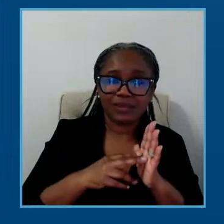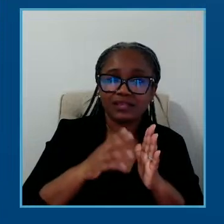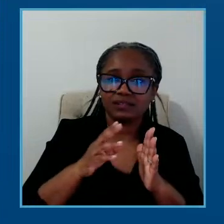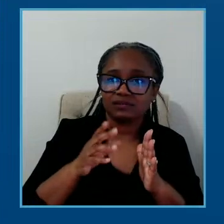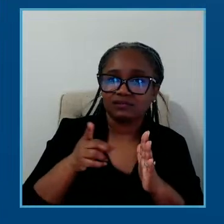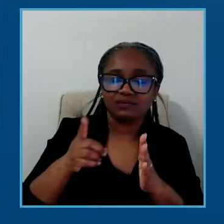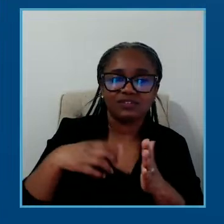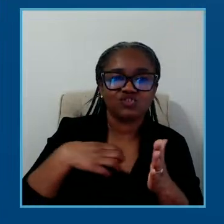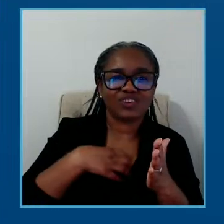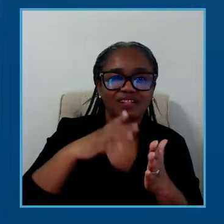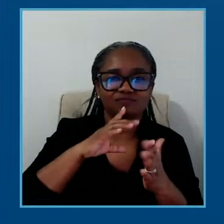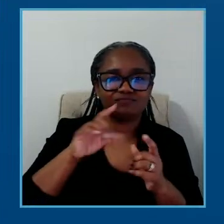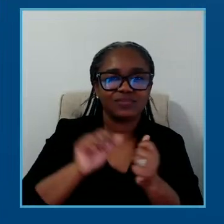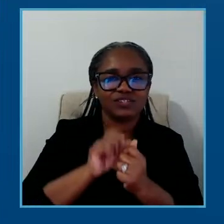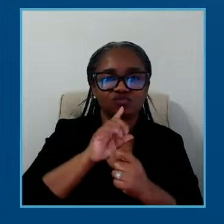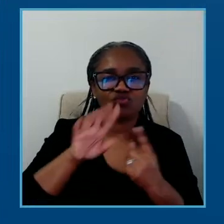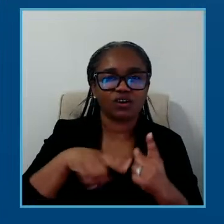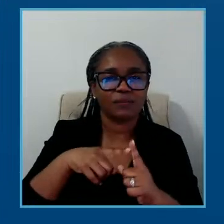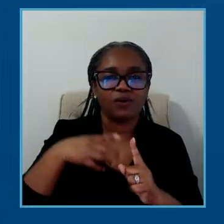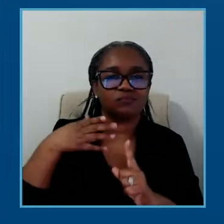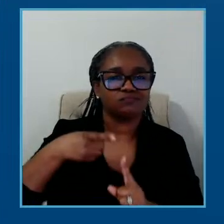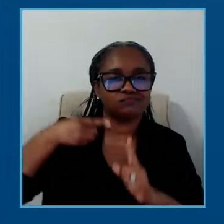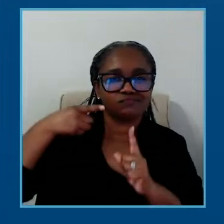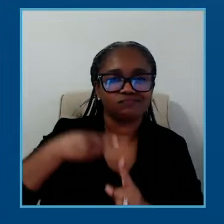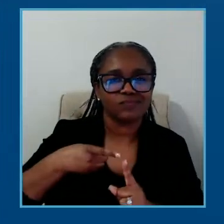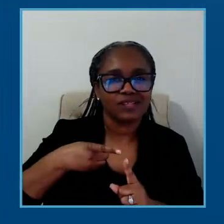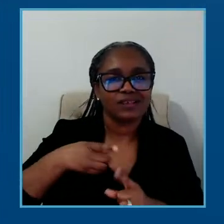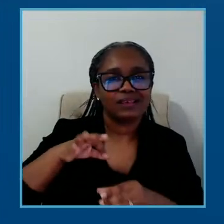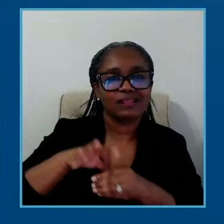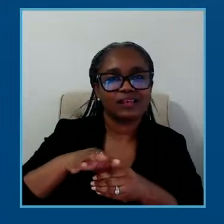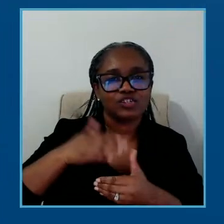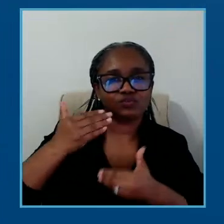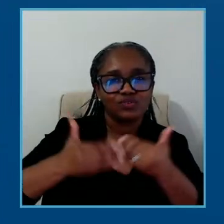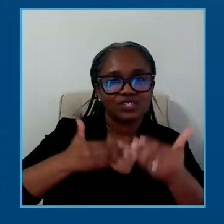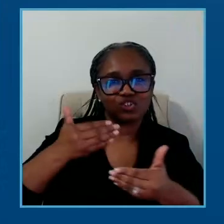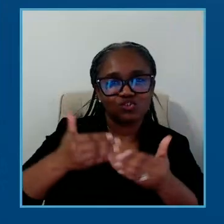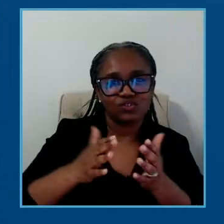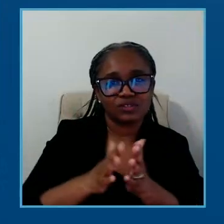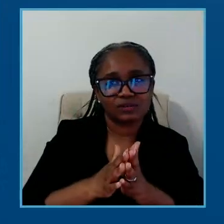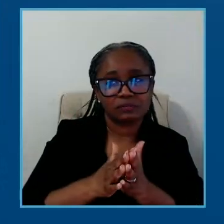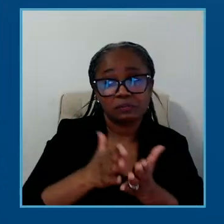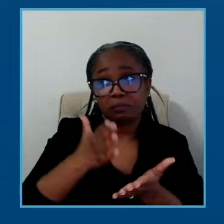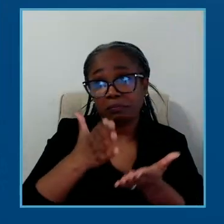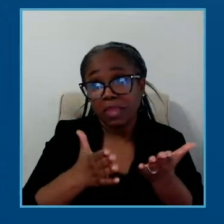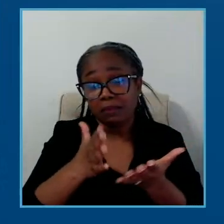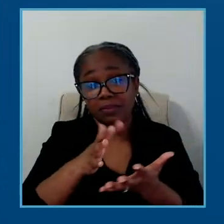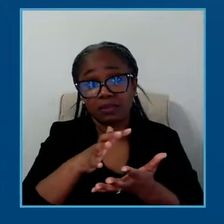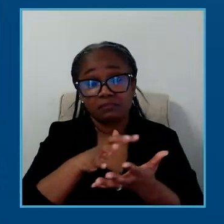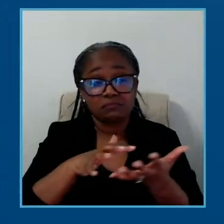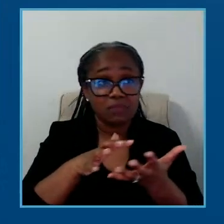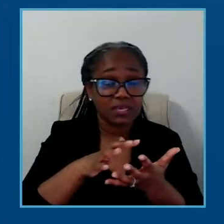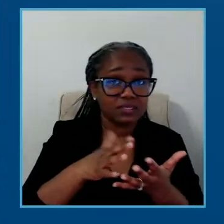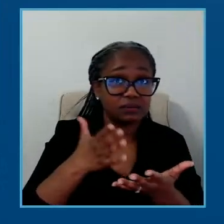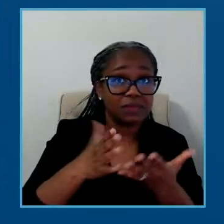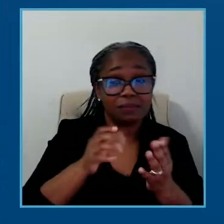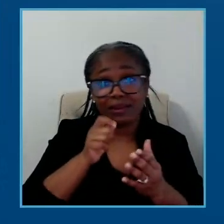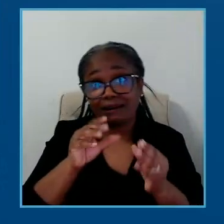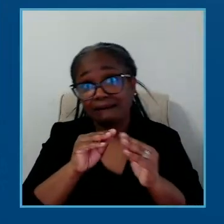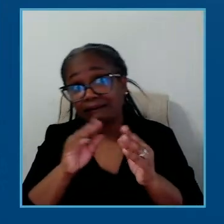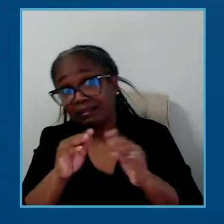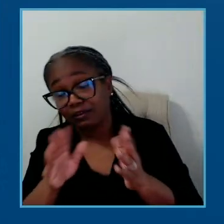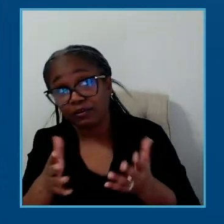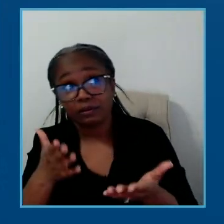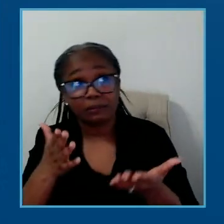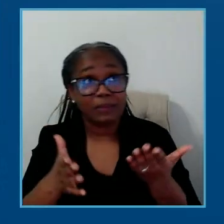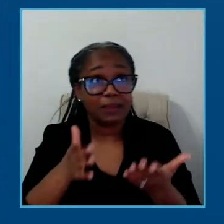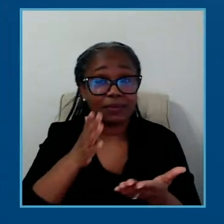that were used, albeit maybe they were imperfect, messy, maybe they were not clear in advance because there were some changes that were made